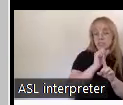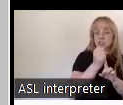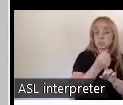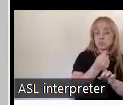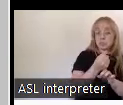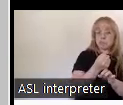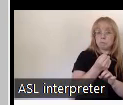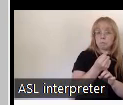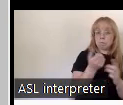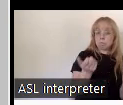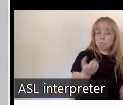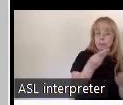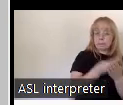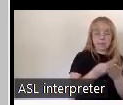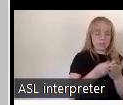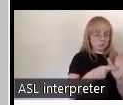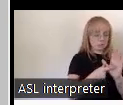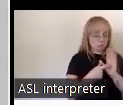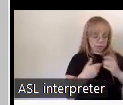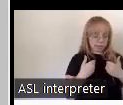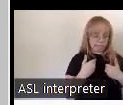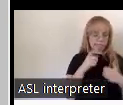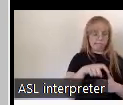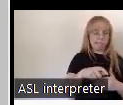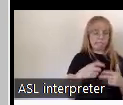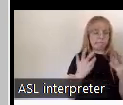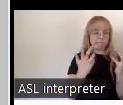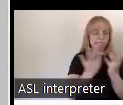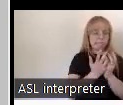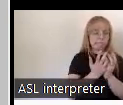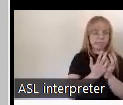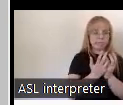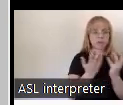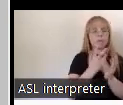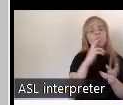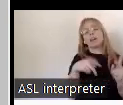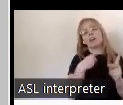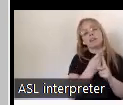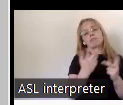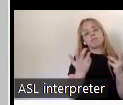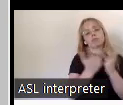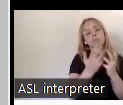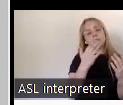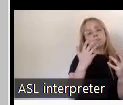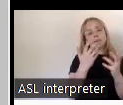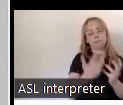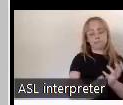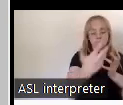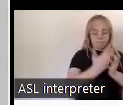or does the money require that I have a roommate? What sort of roommate would make a good roommate for